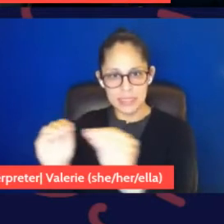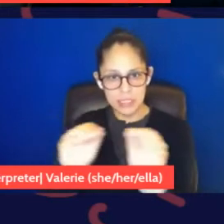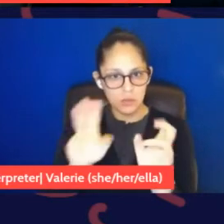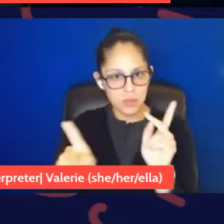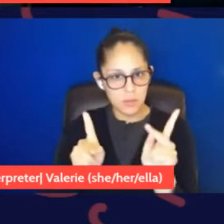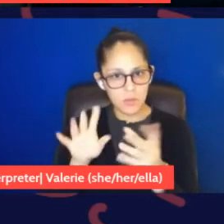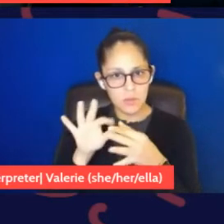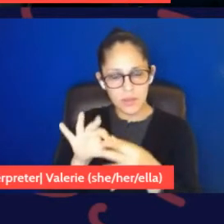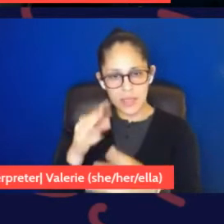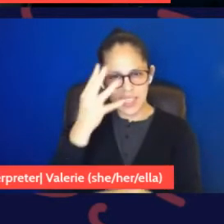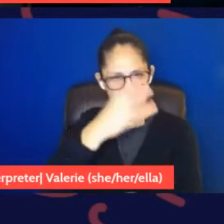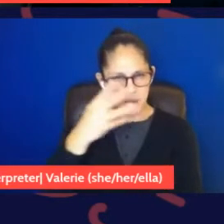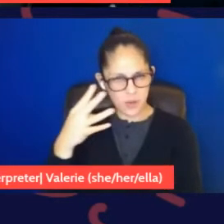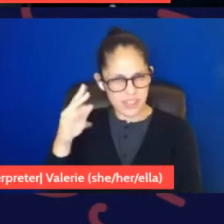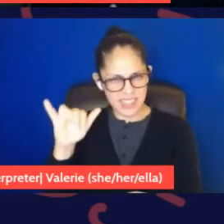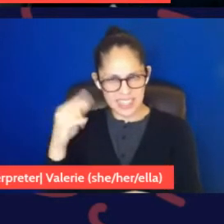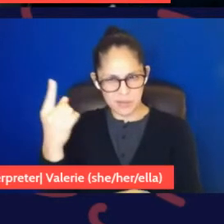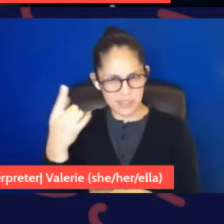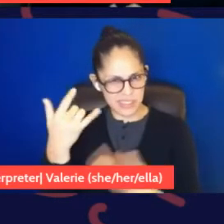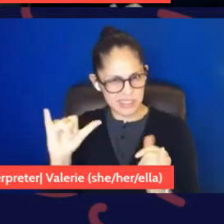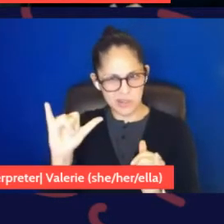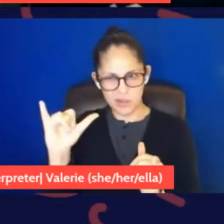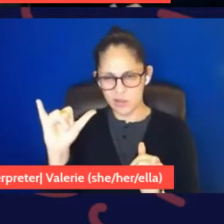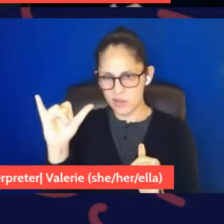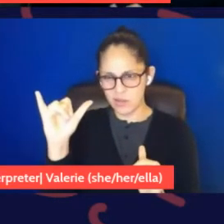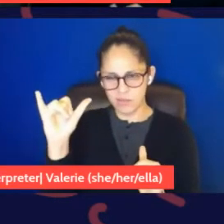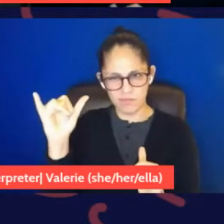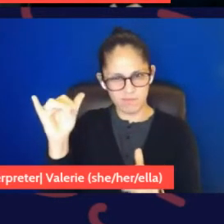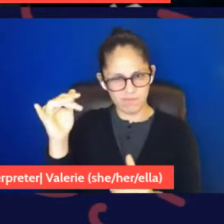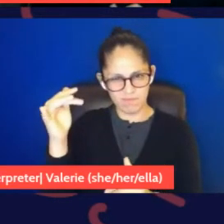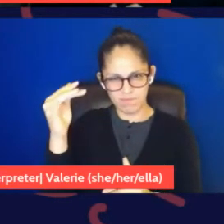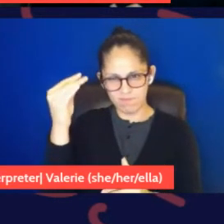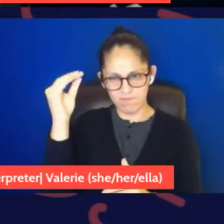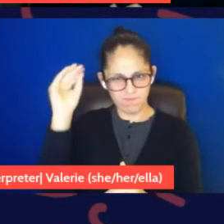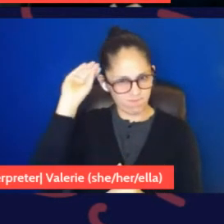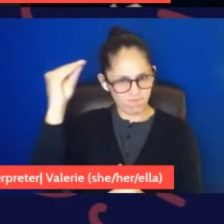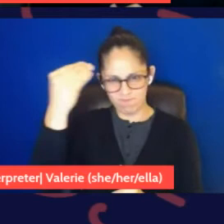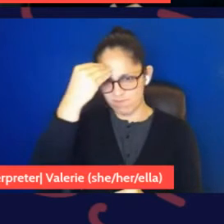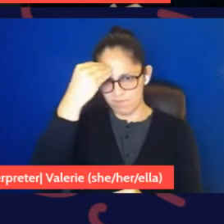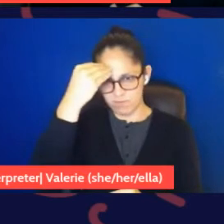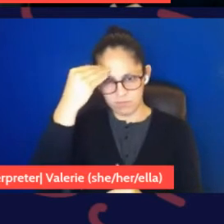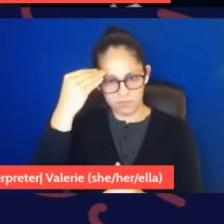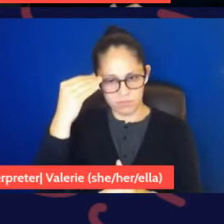Yeah, is that in your mind, at the forefront of the story?